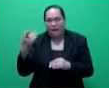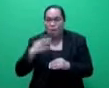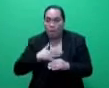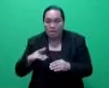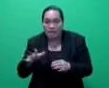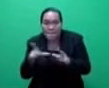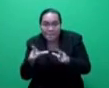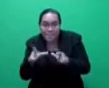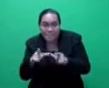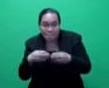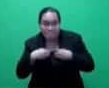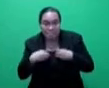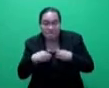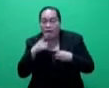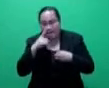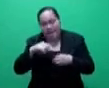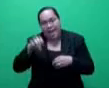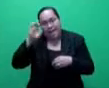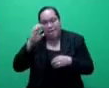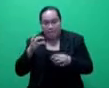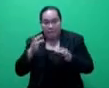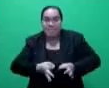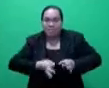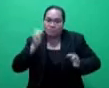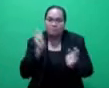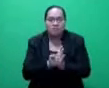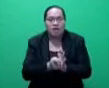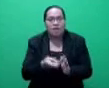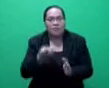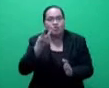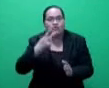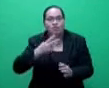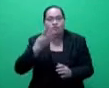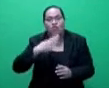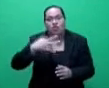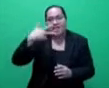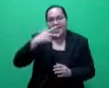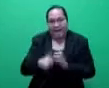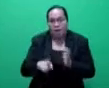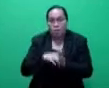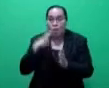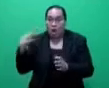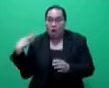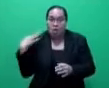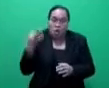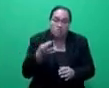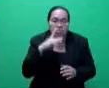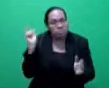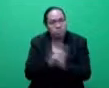business license can now expect a decision within 48 hours of lodging the application.